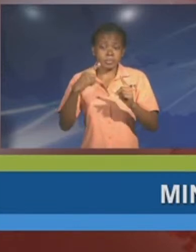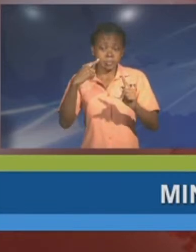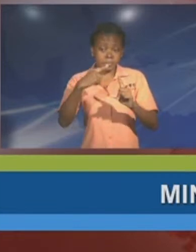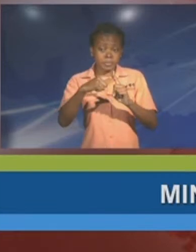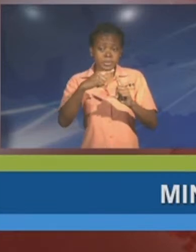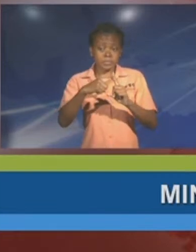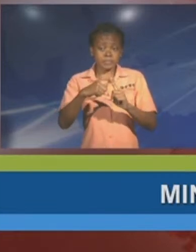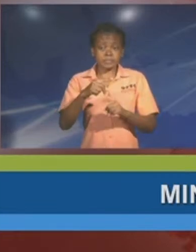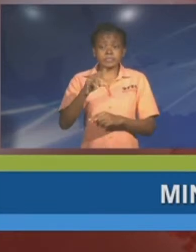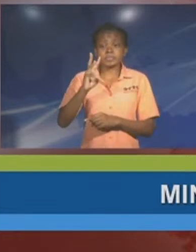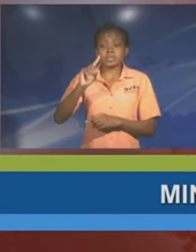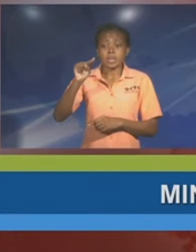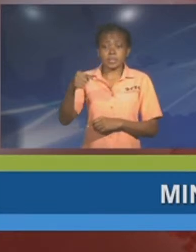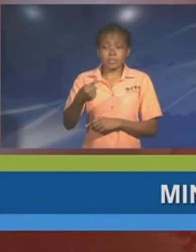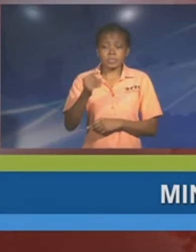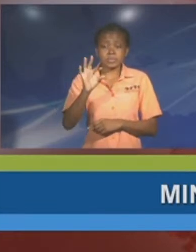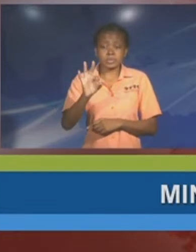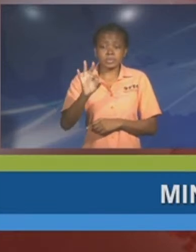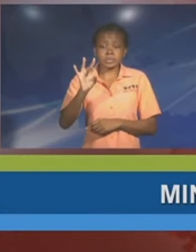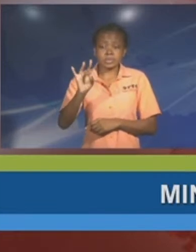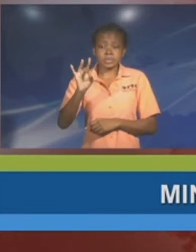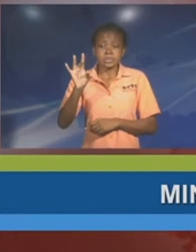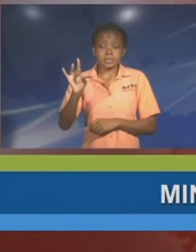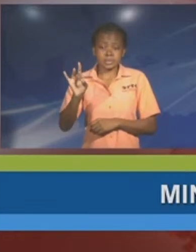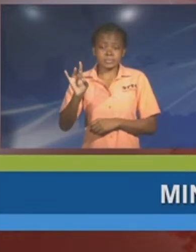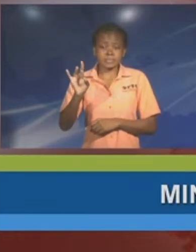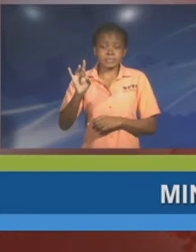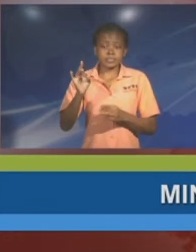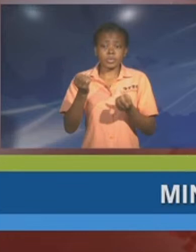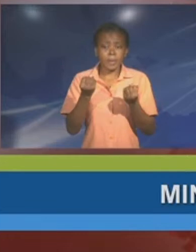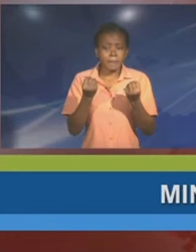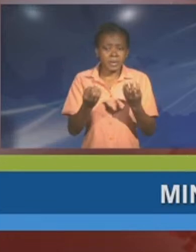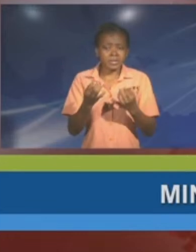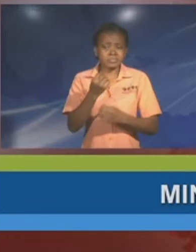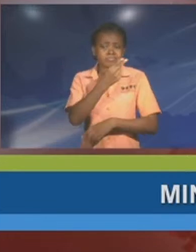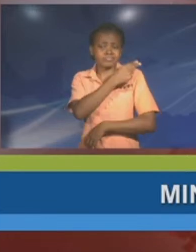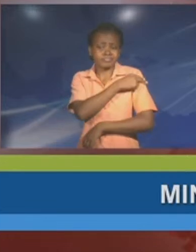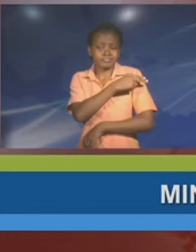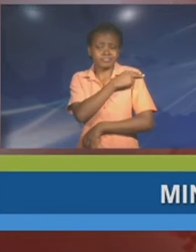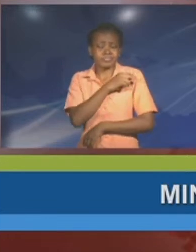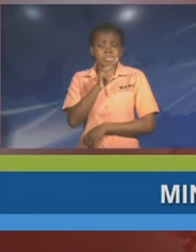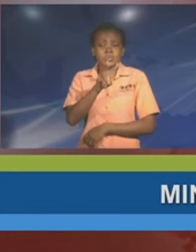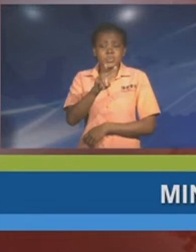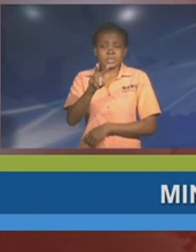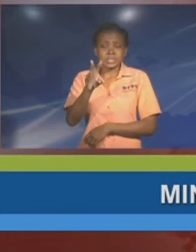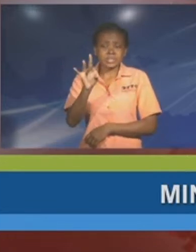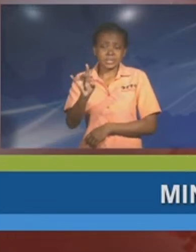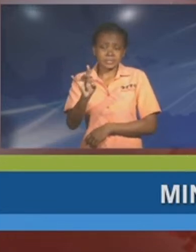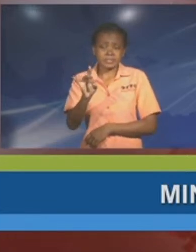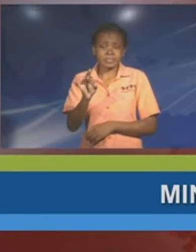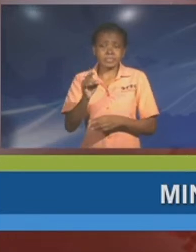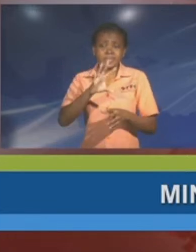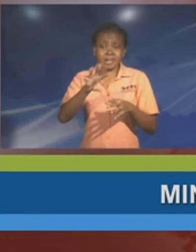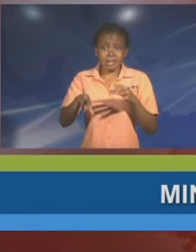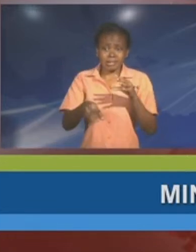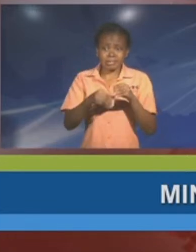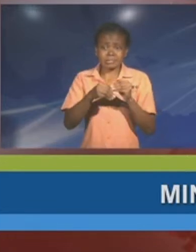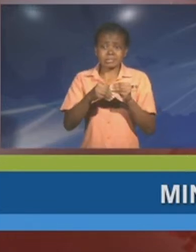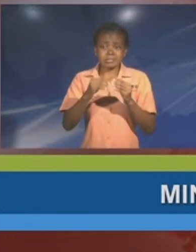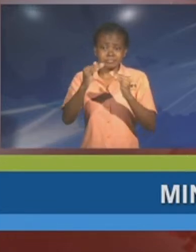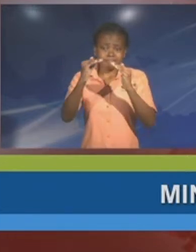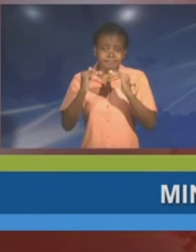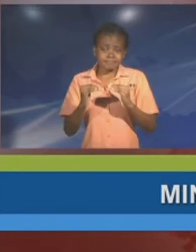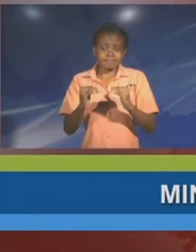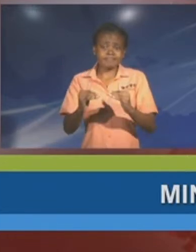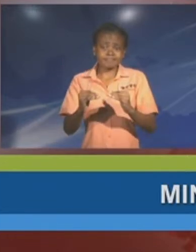at 6,988. Hospitalization 228, and that now includes hospitals and step downs.